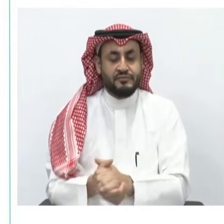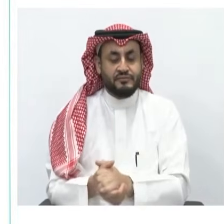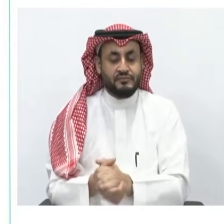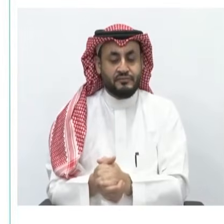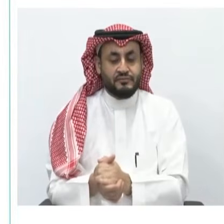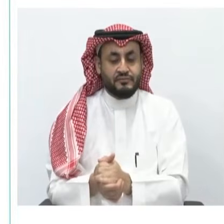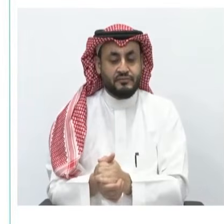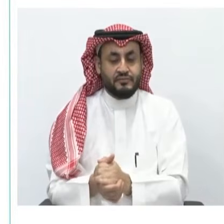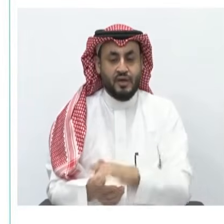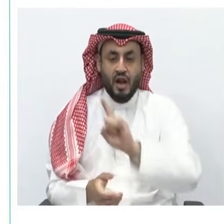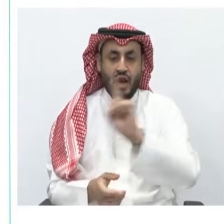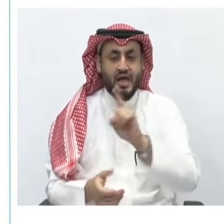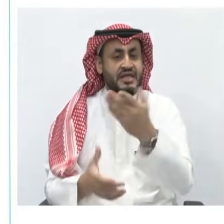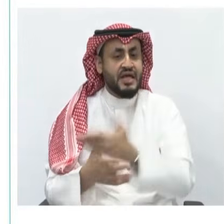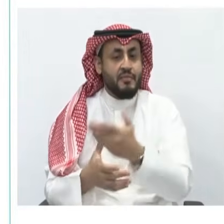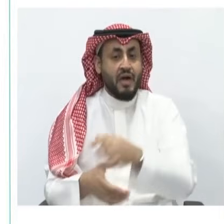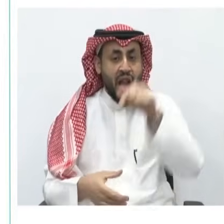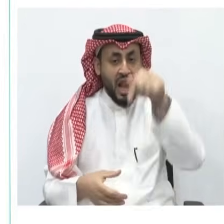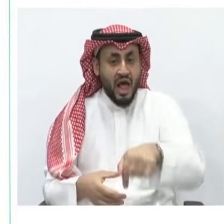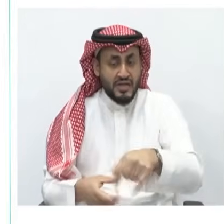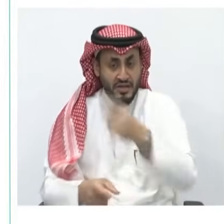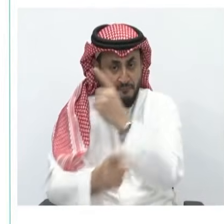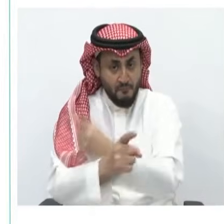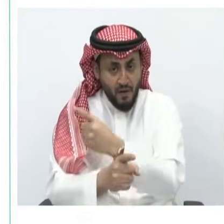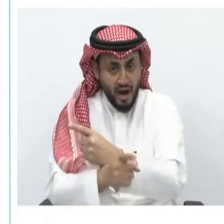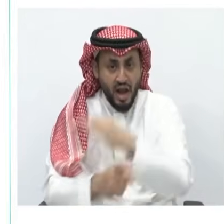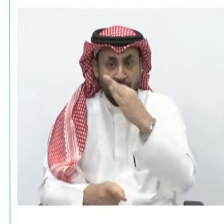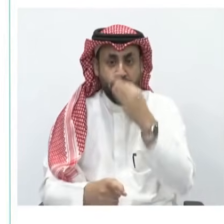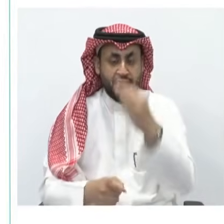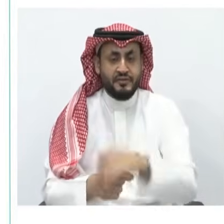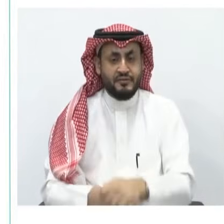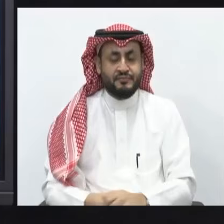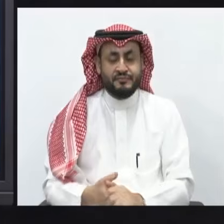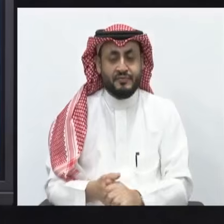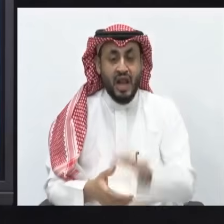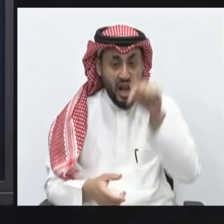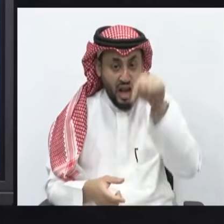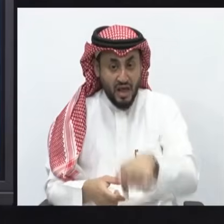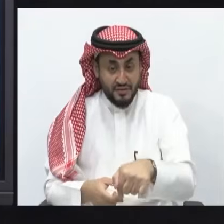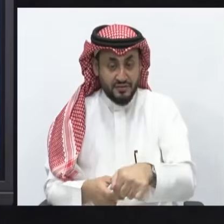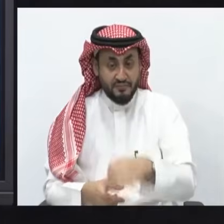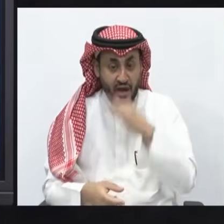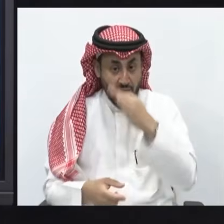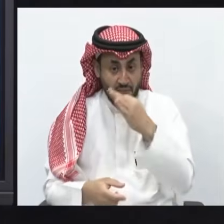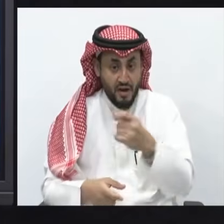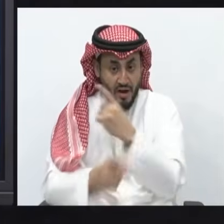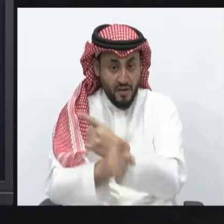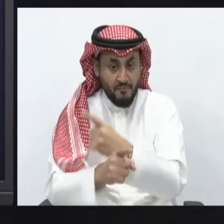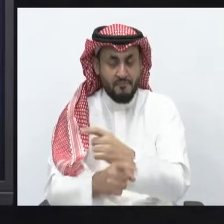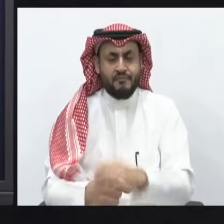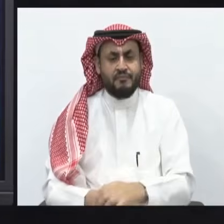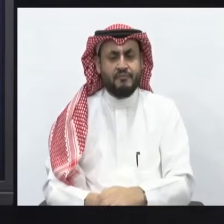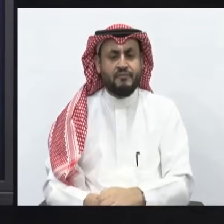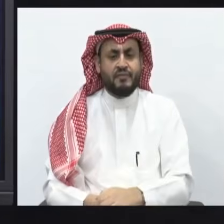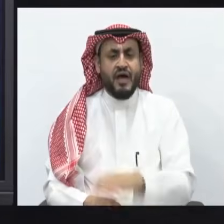so don't touch your nose. Okay, if I say the teacher says, do it. If I don't say